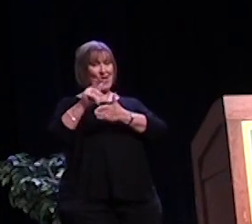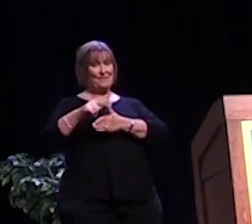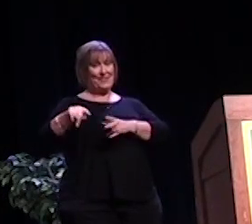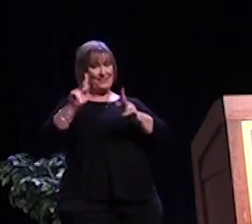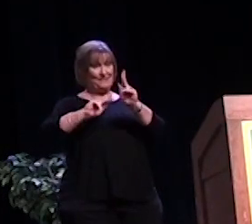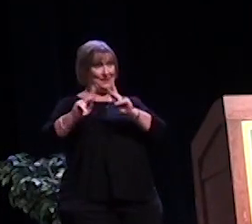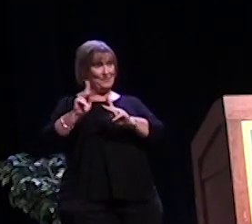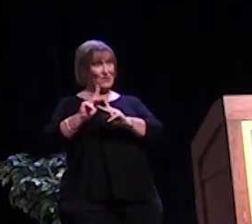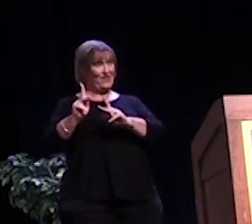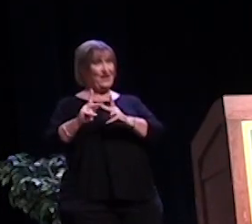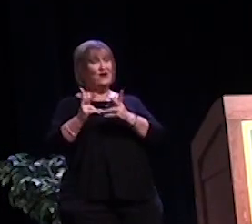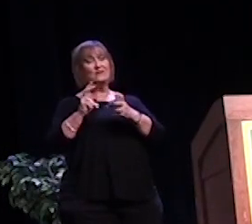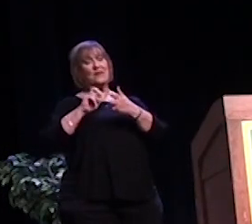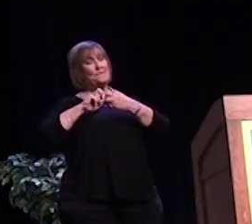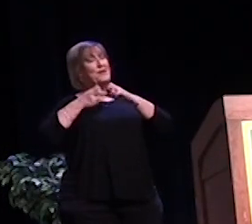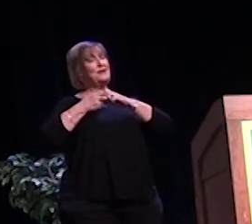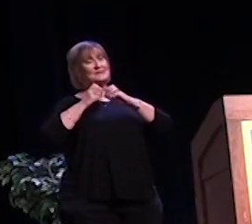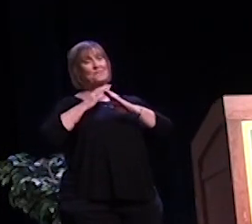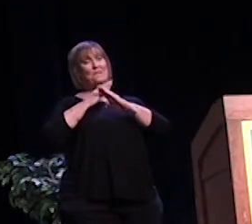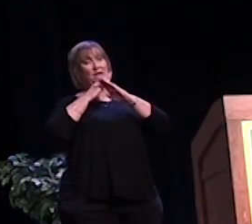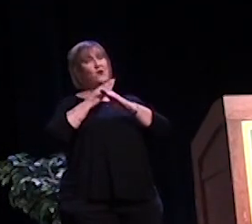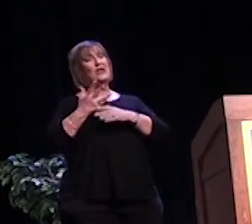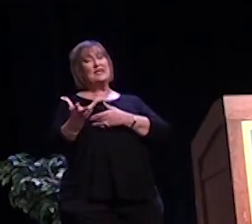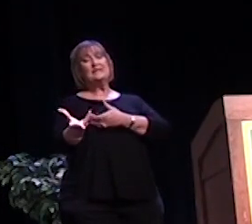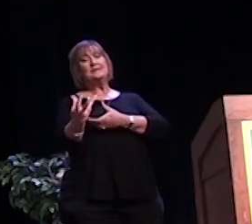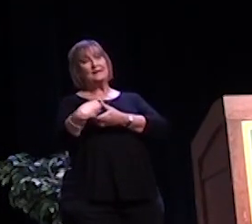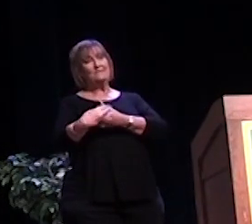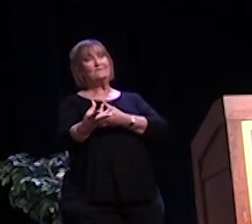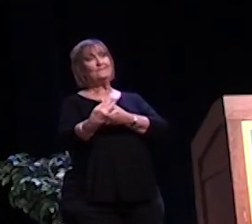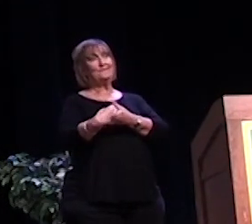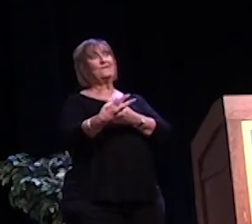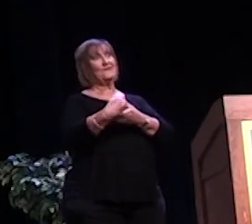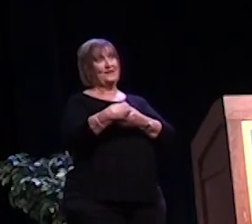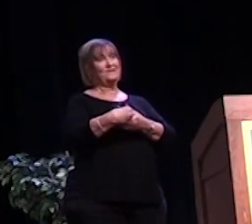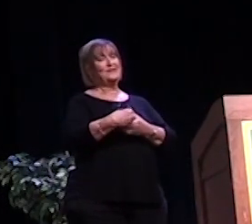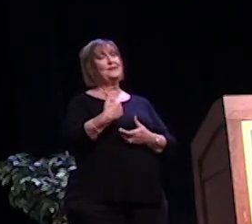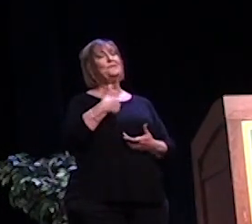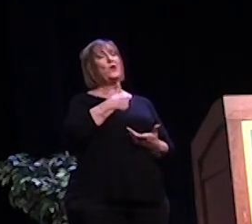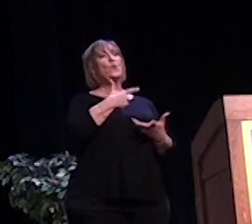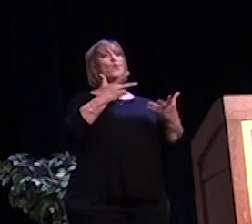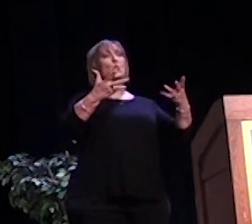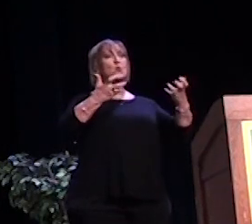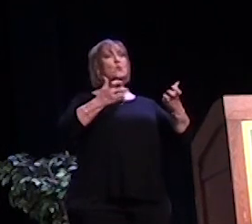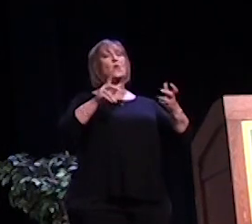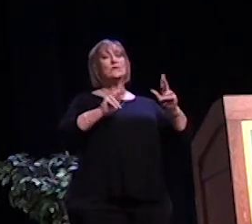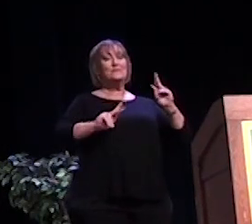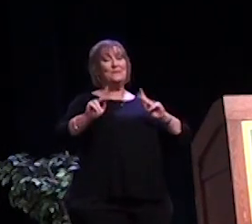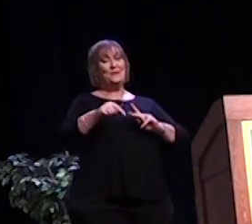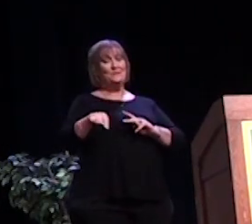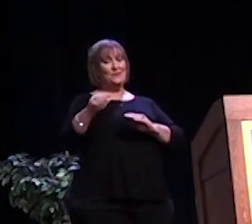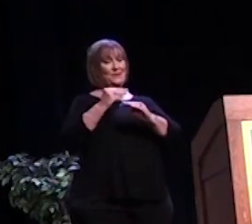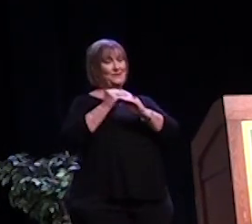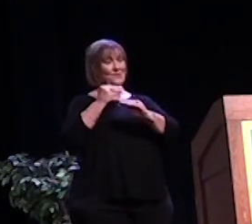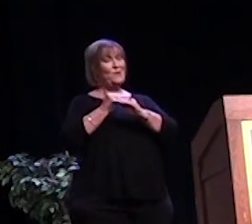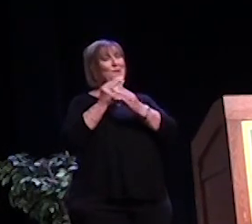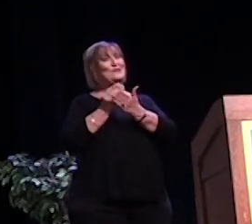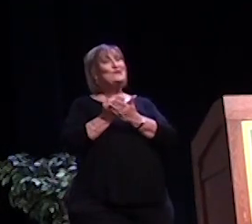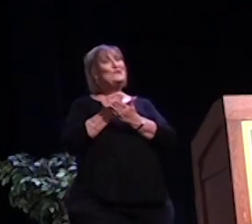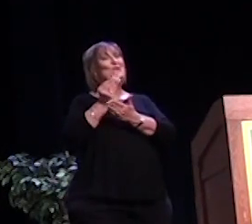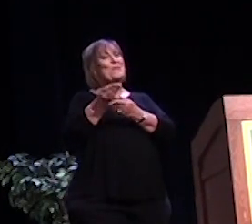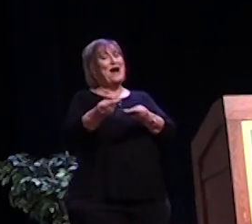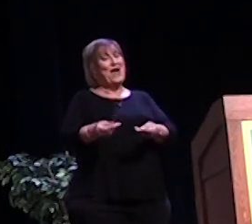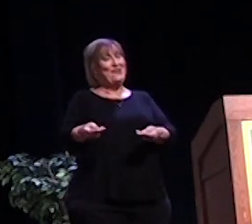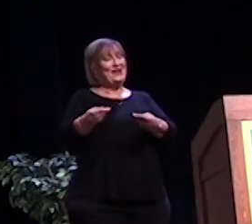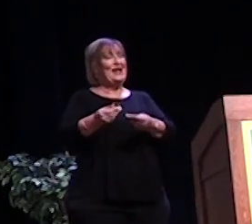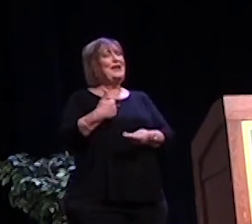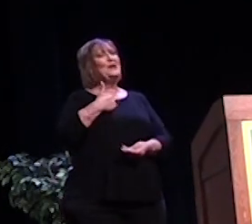willingness to engage. So as long as, we are a home ownership model. We don't primarily work with large